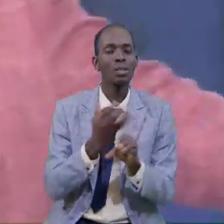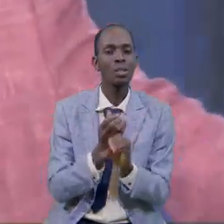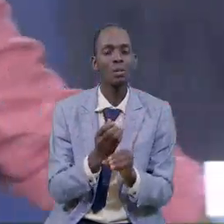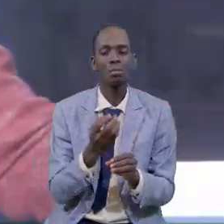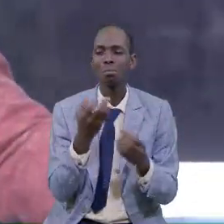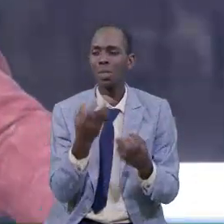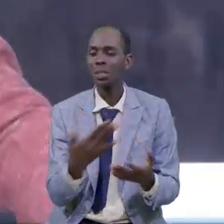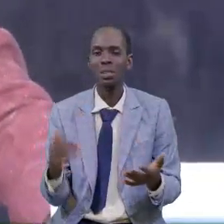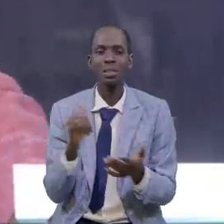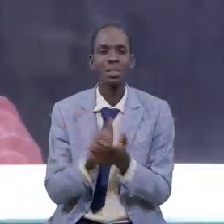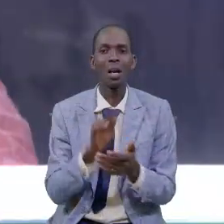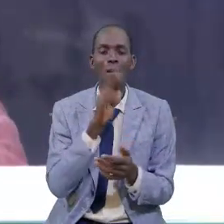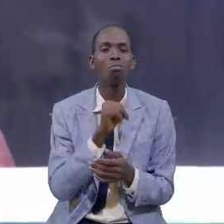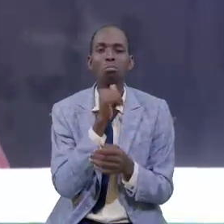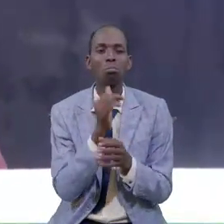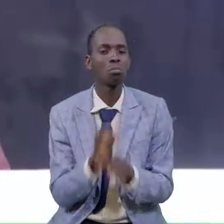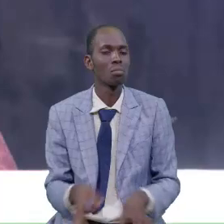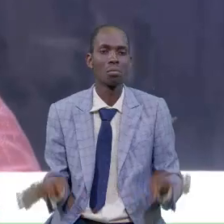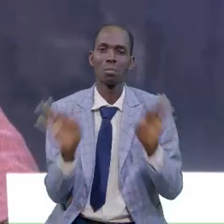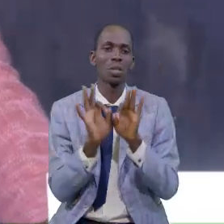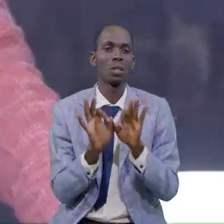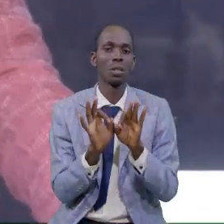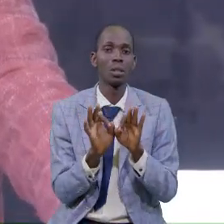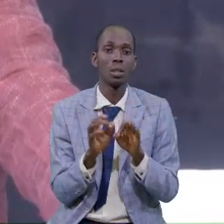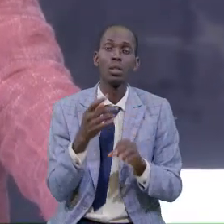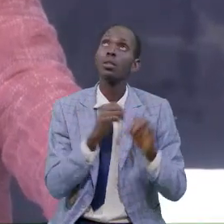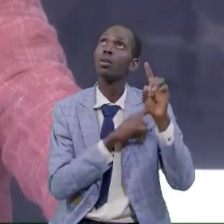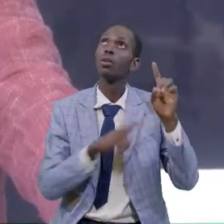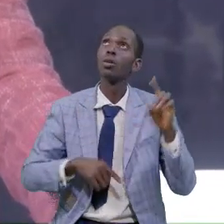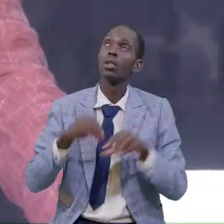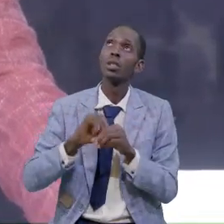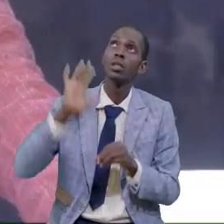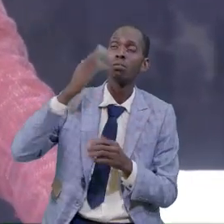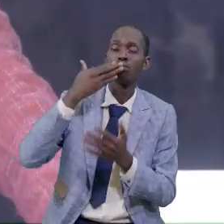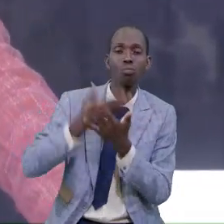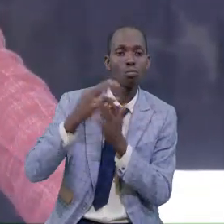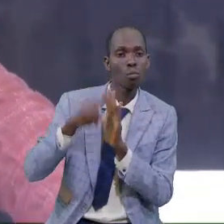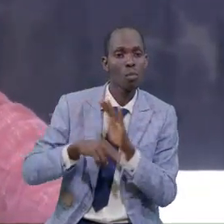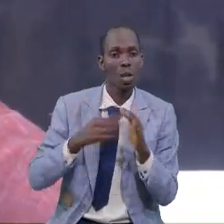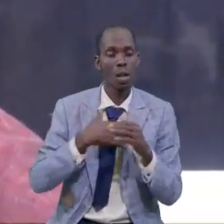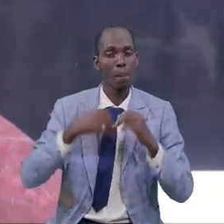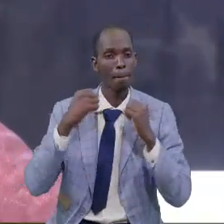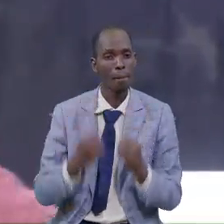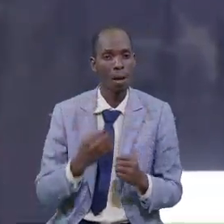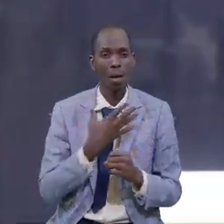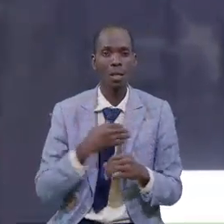non-entity. The Lord, in his goodness, in his power, in his creative ability,